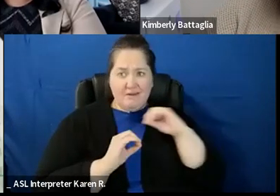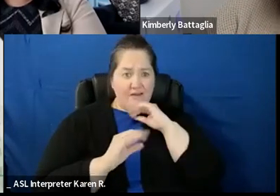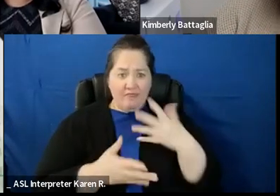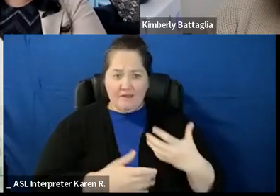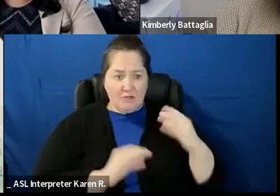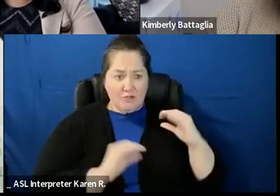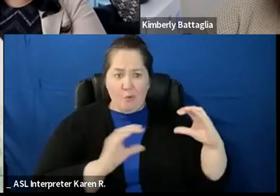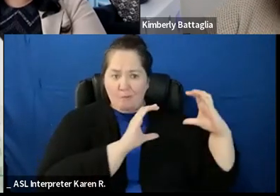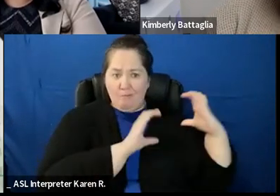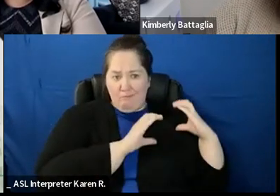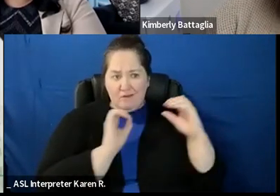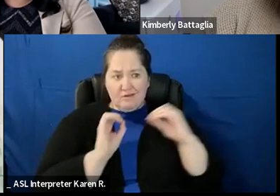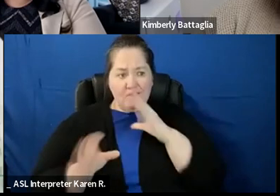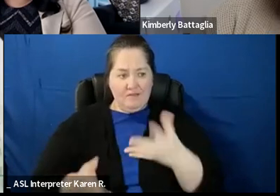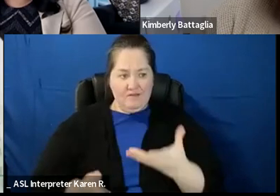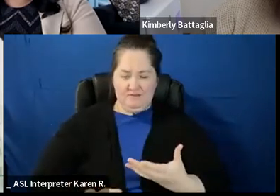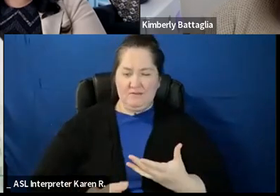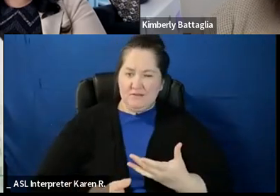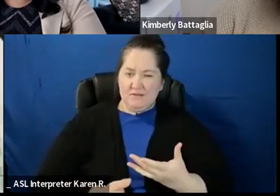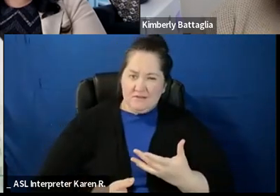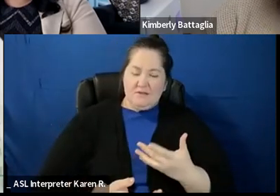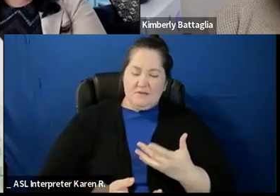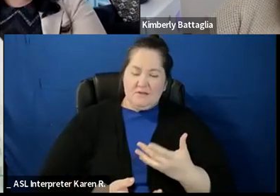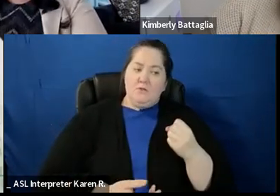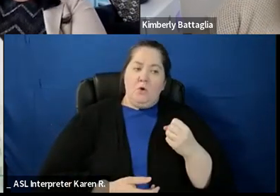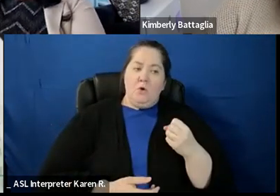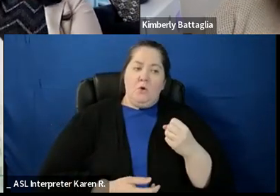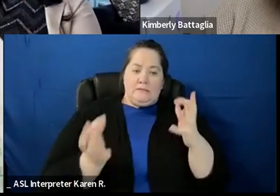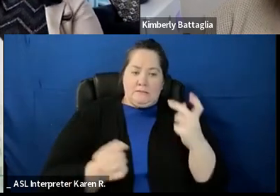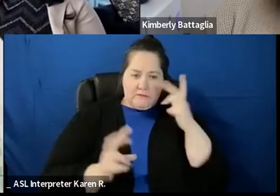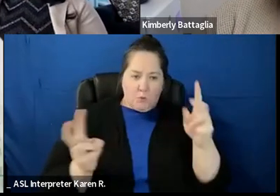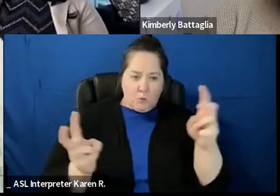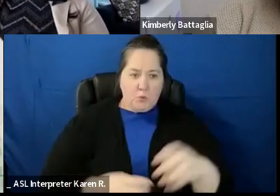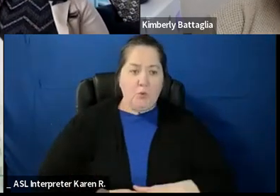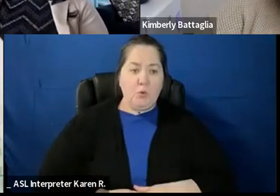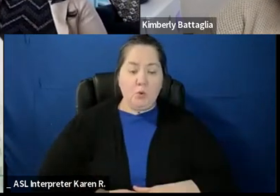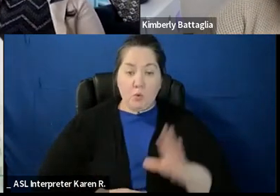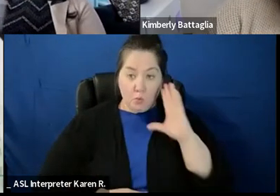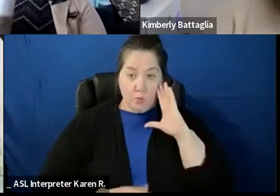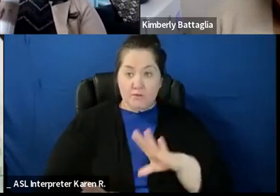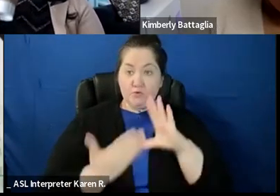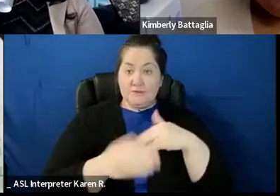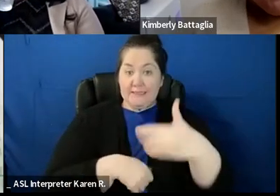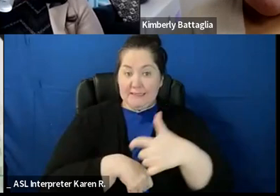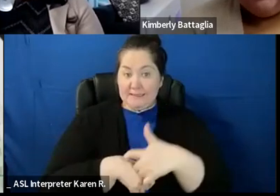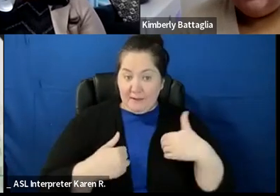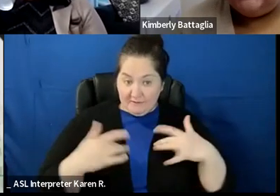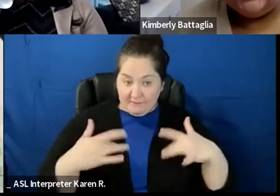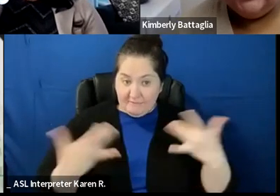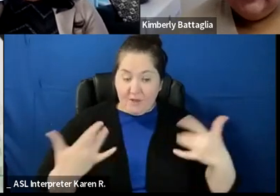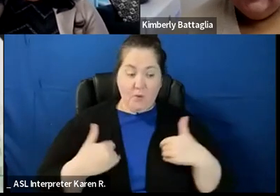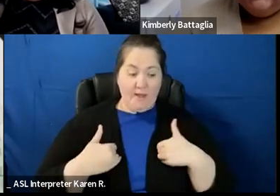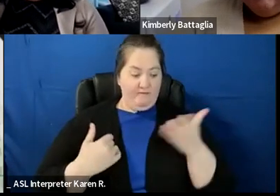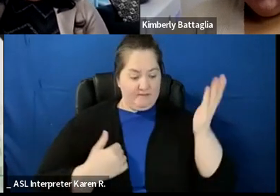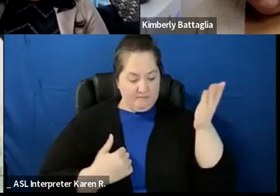them. So we're definitely seeing an issue with that. So we're going to definitely address that next time we have an event and we have a speaker,